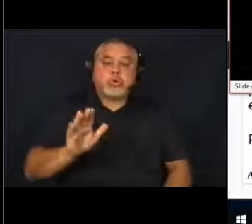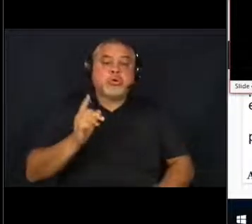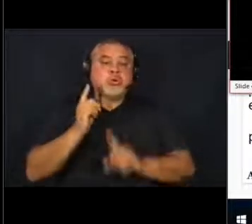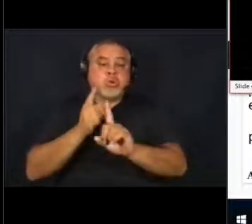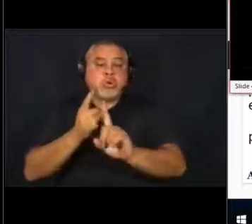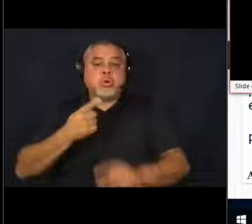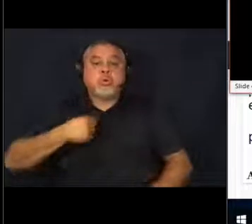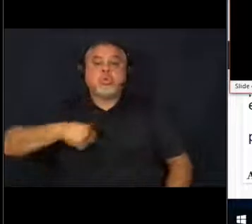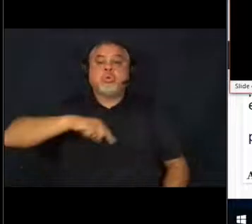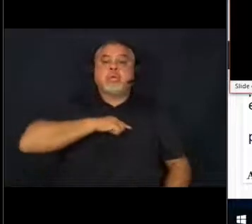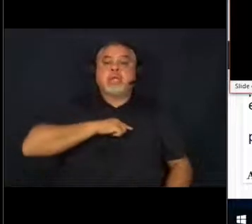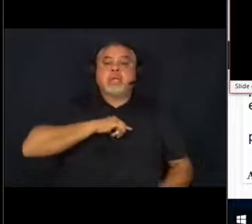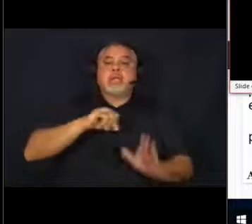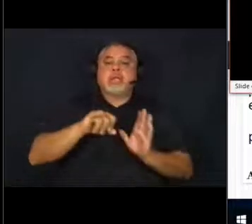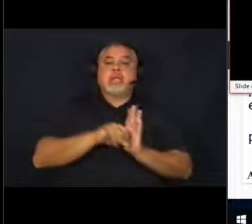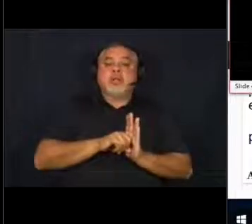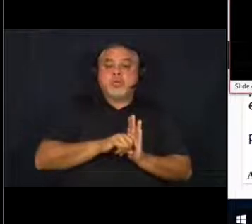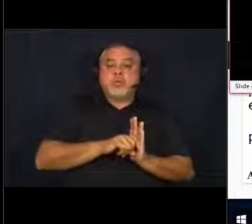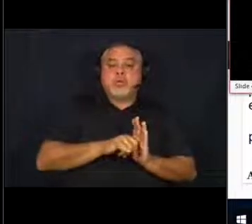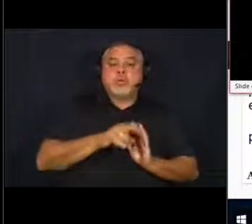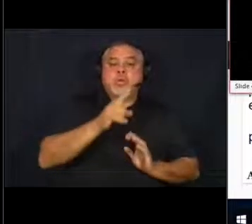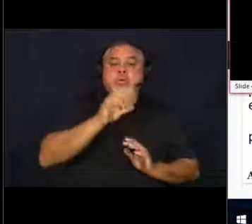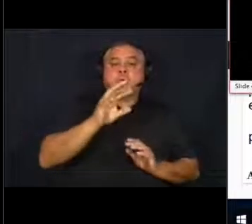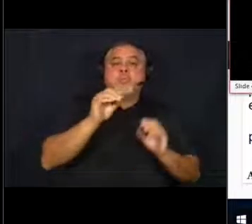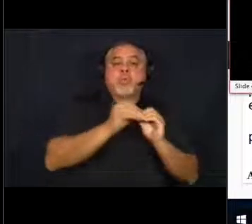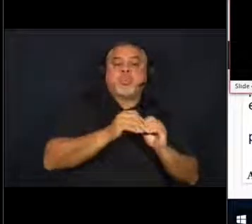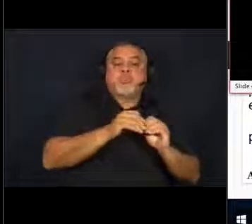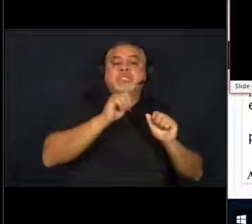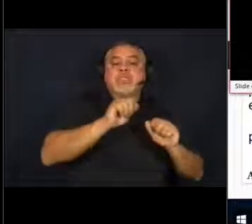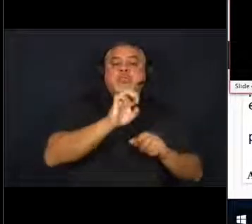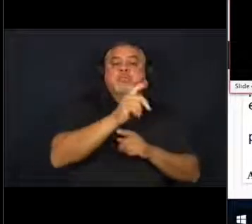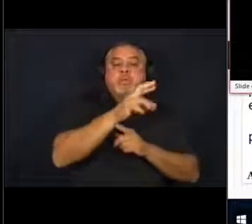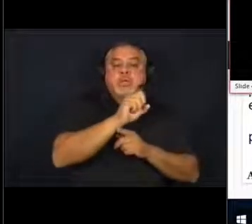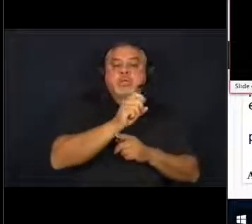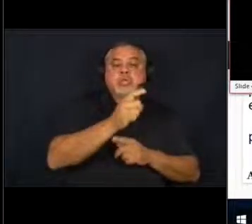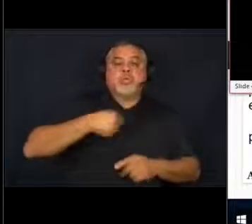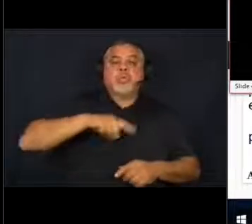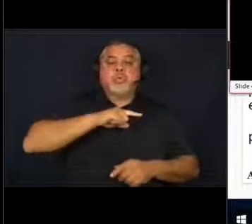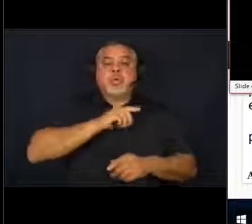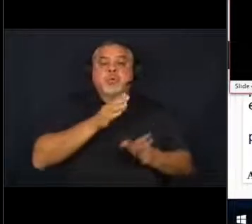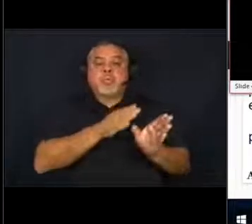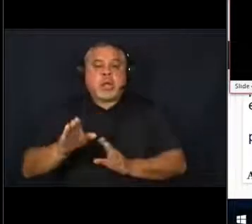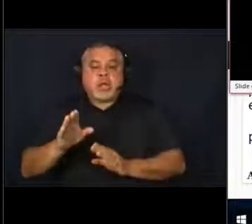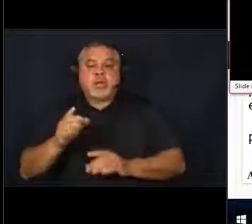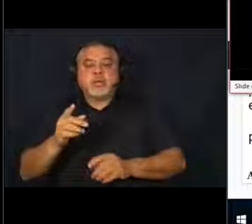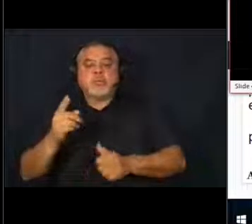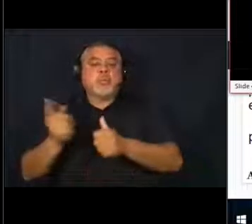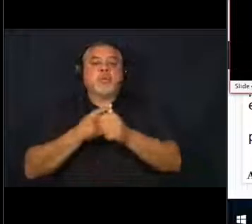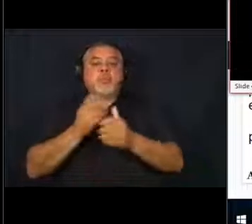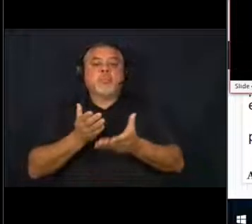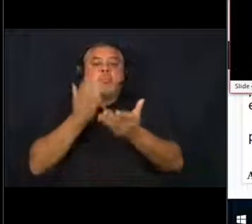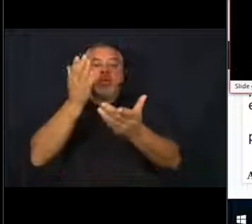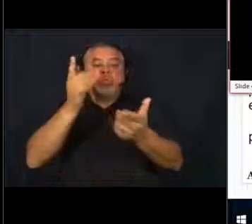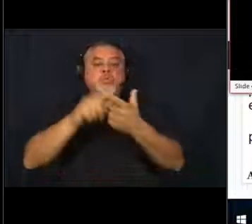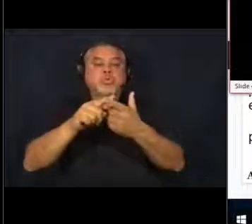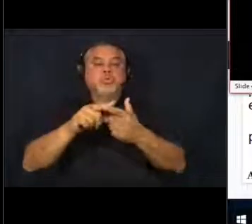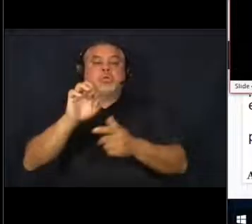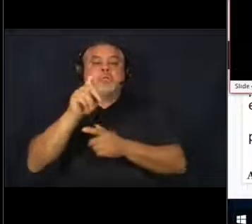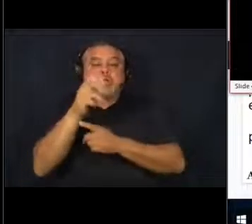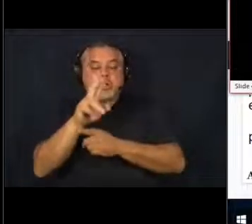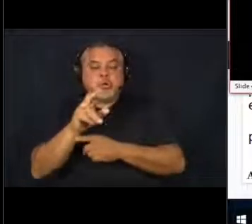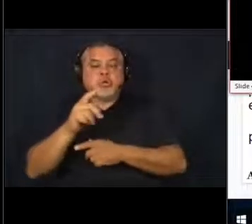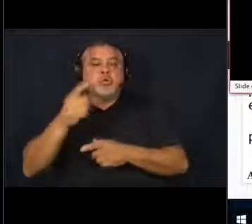we identify one or more potential employers. We prepare a preliminary proposal to present to an employer who agrees to negotiate